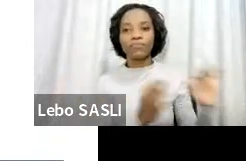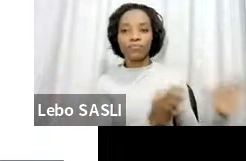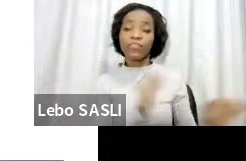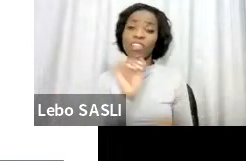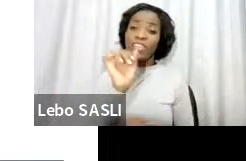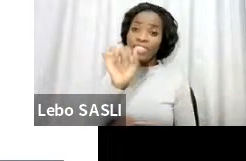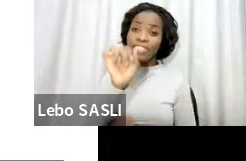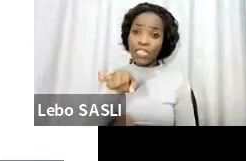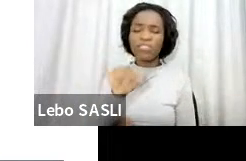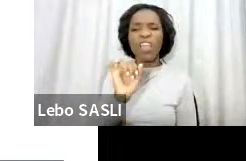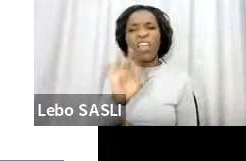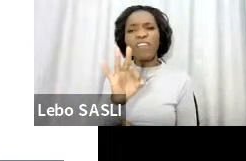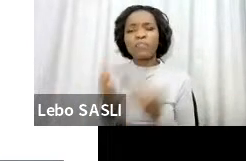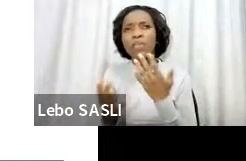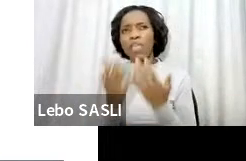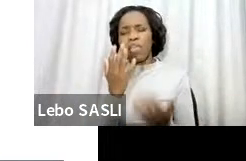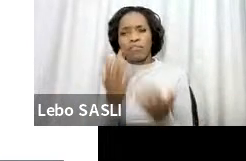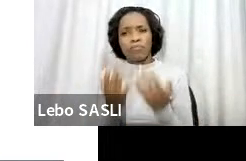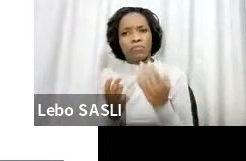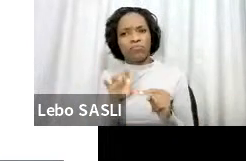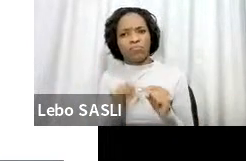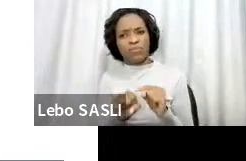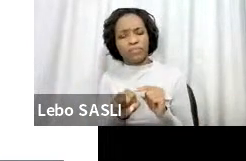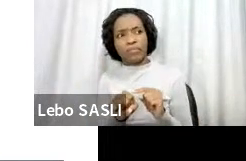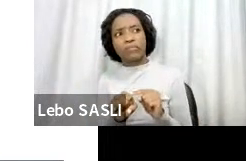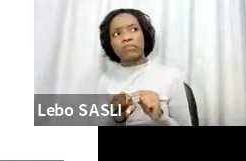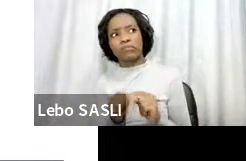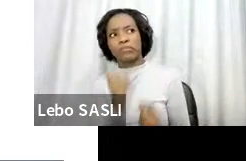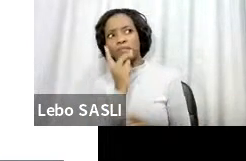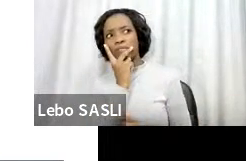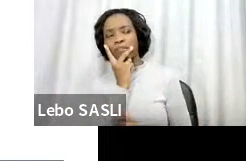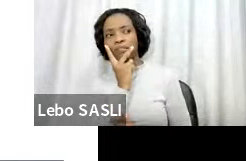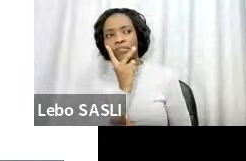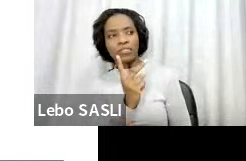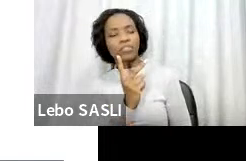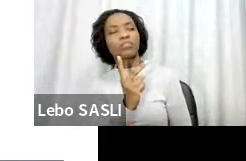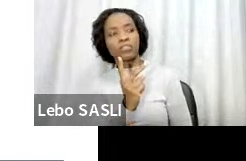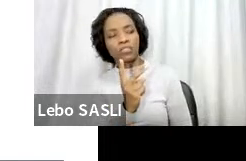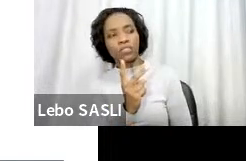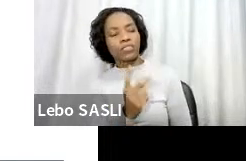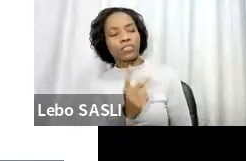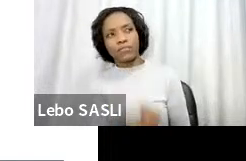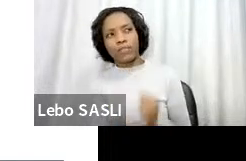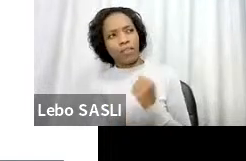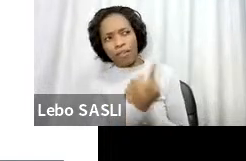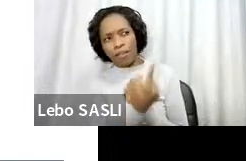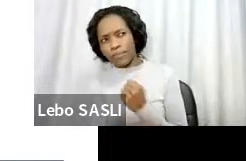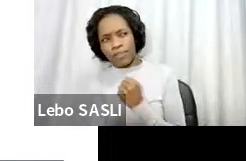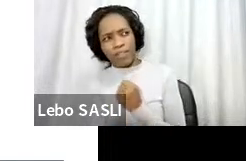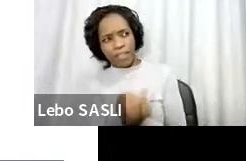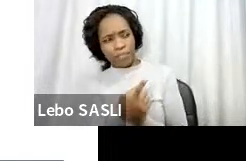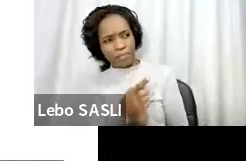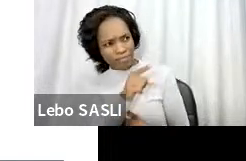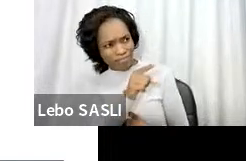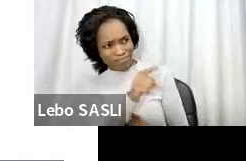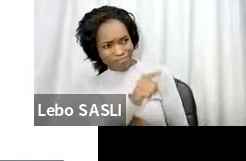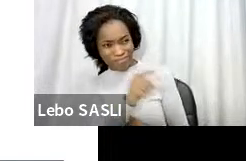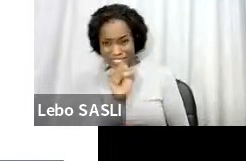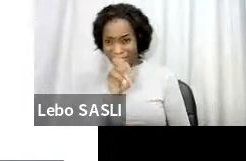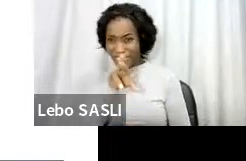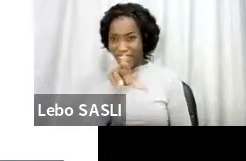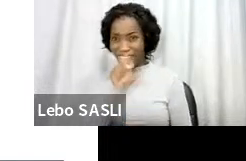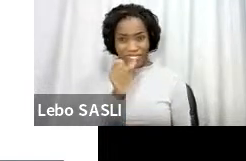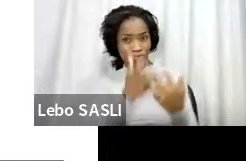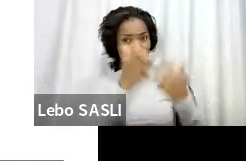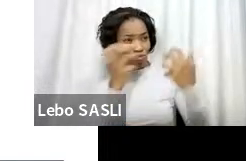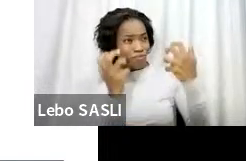if you find that there are those things which are going against the values of this organization